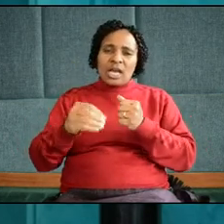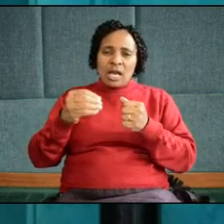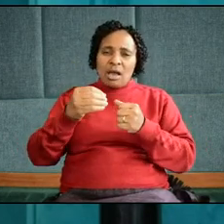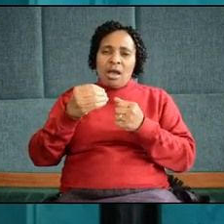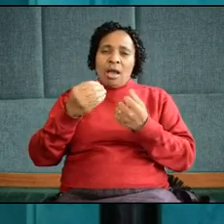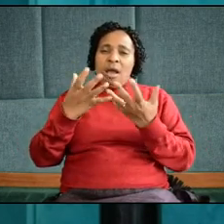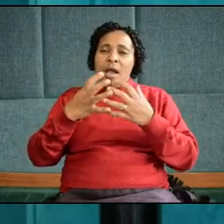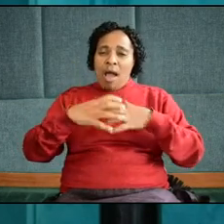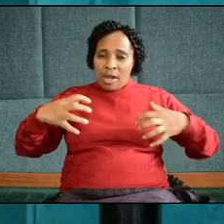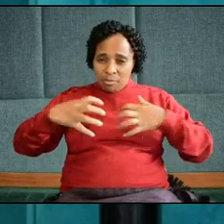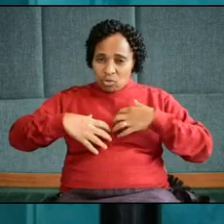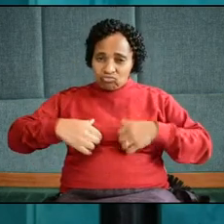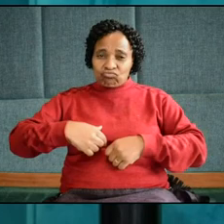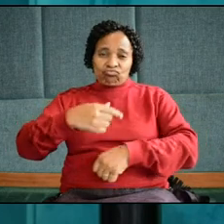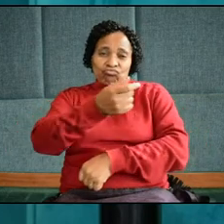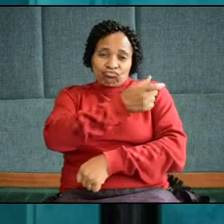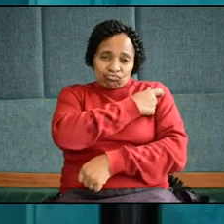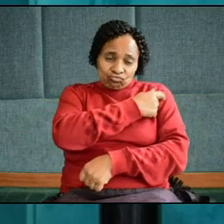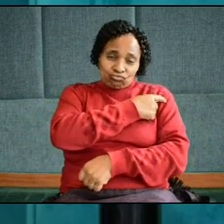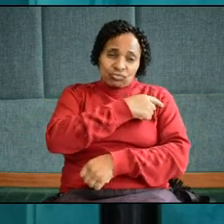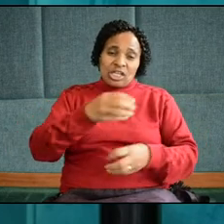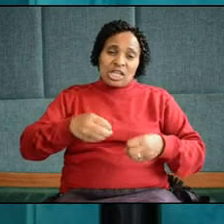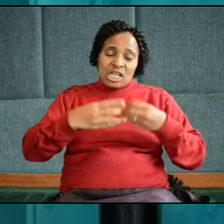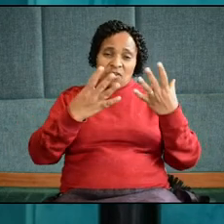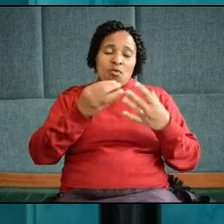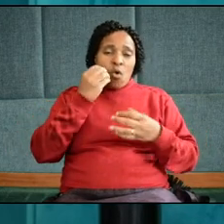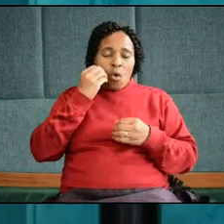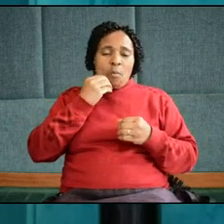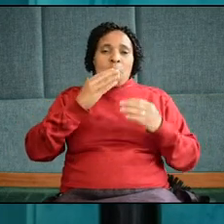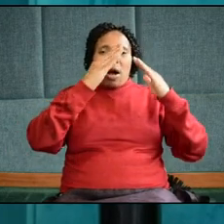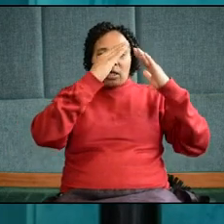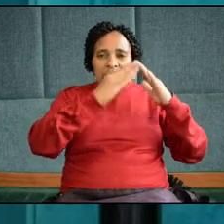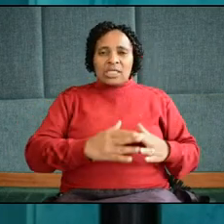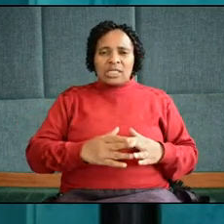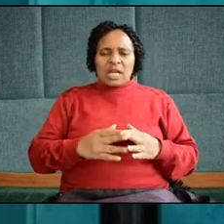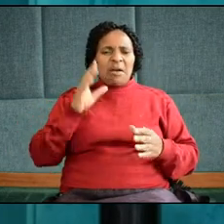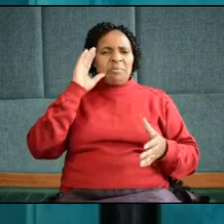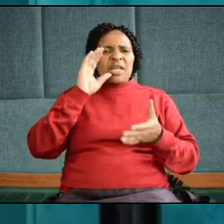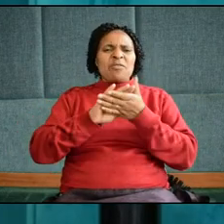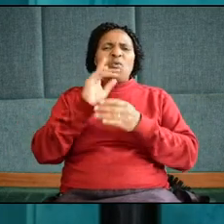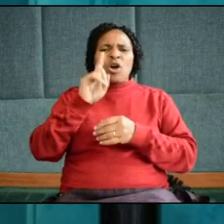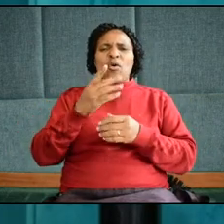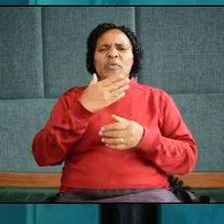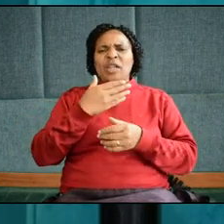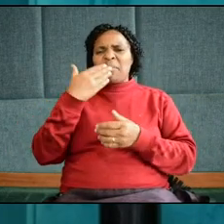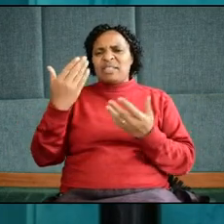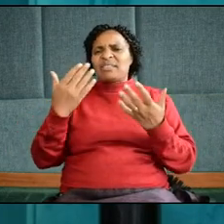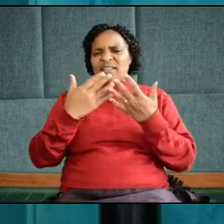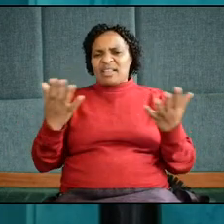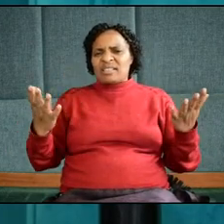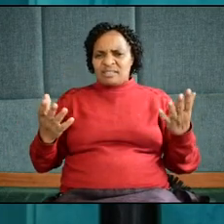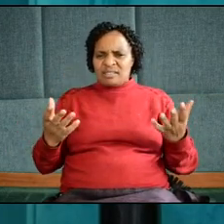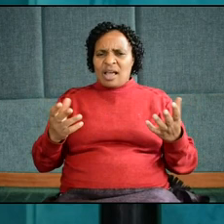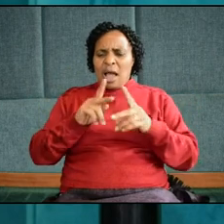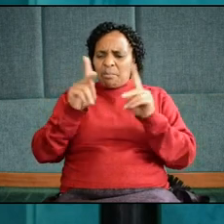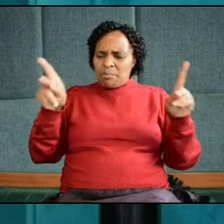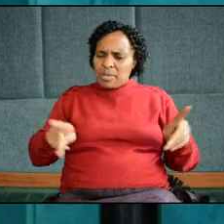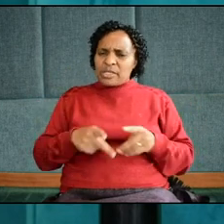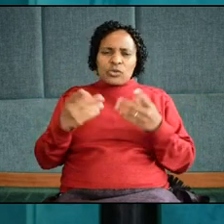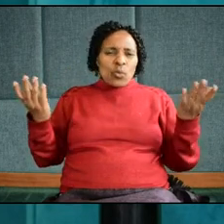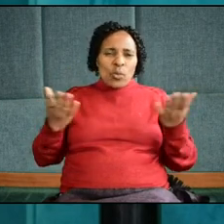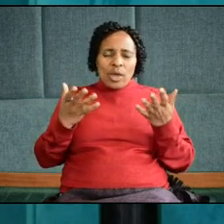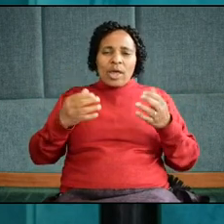and they give them a home, give them a shelter. And I believe that is one of the best things you can give an animal, a home, a place where they